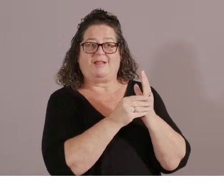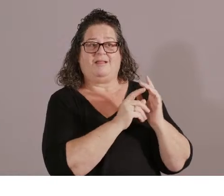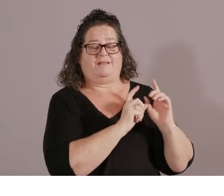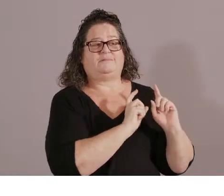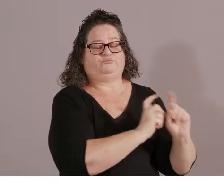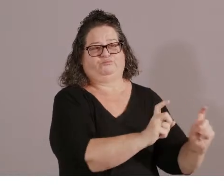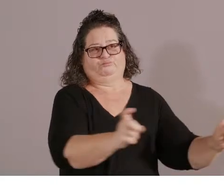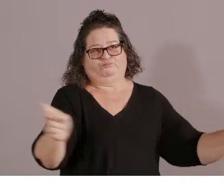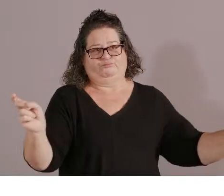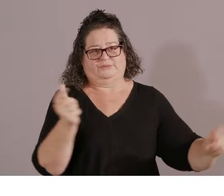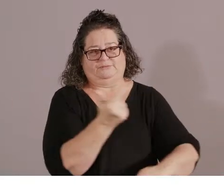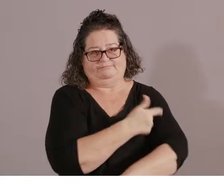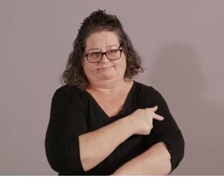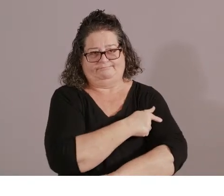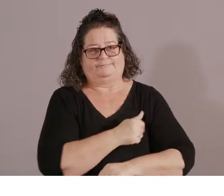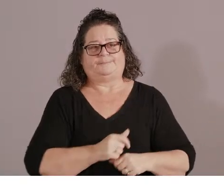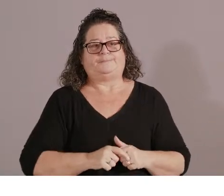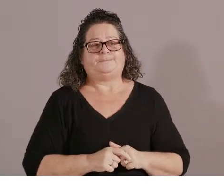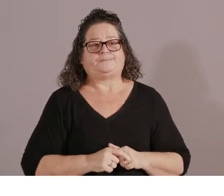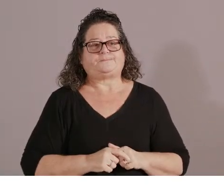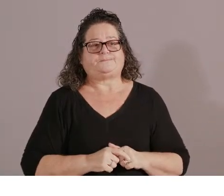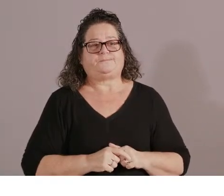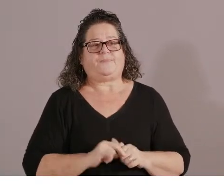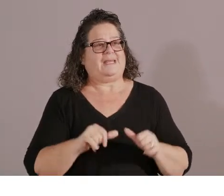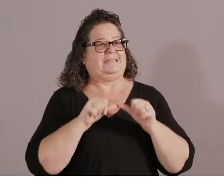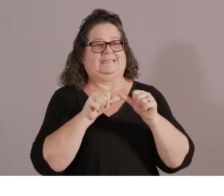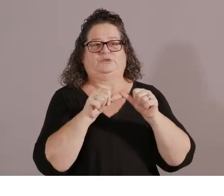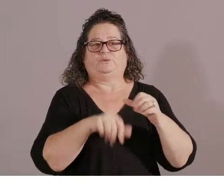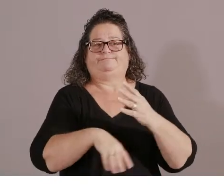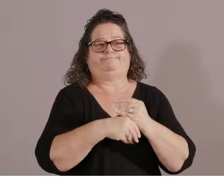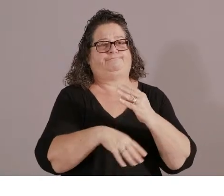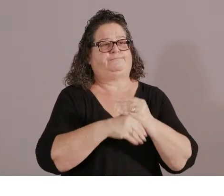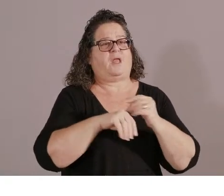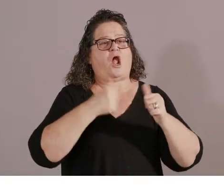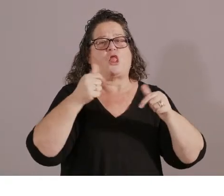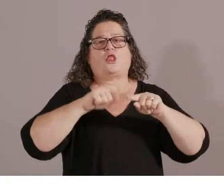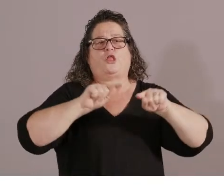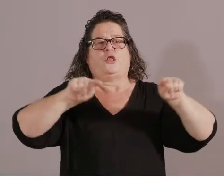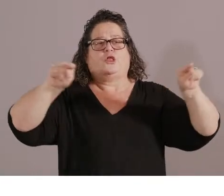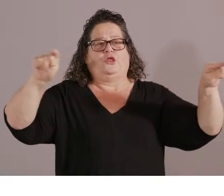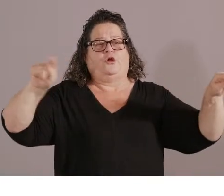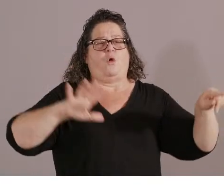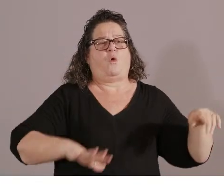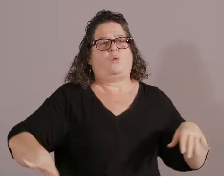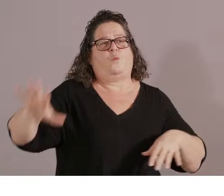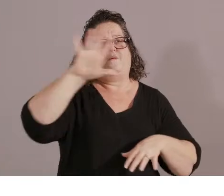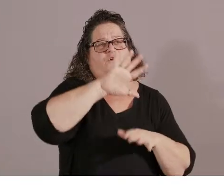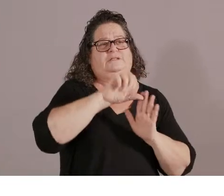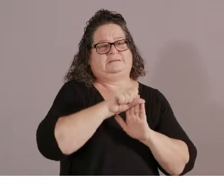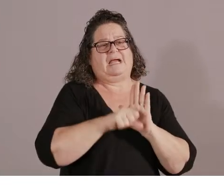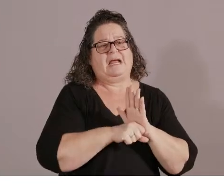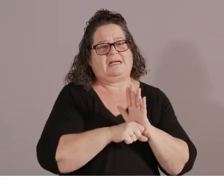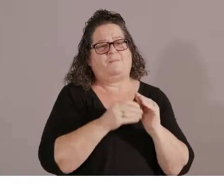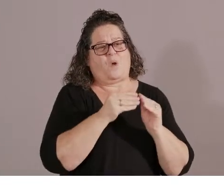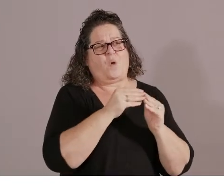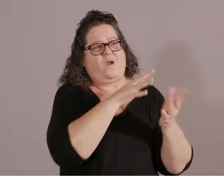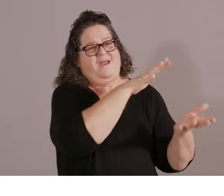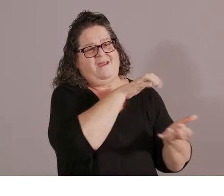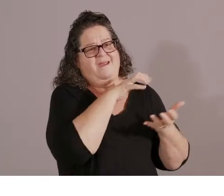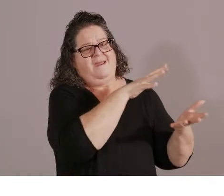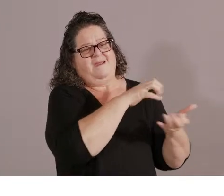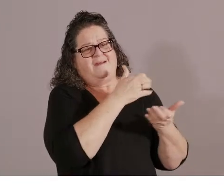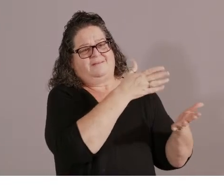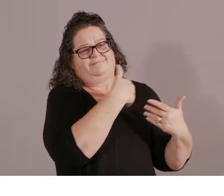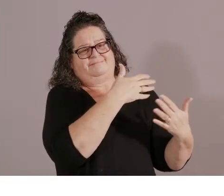We continue to add statewide providers as we get additional vaccine. We've had over 775